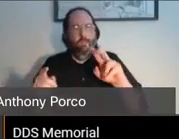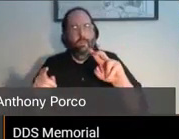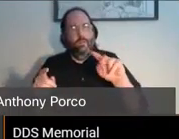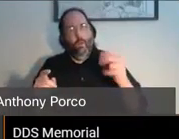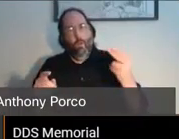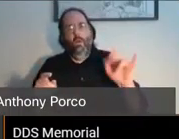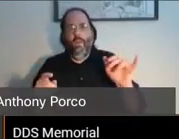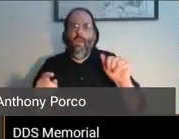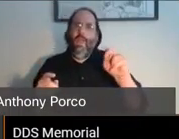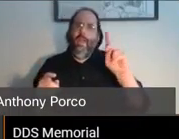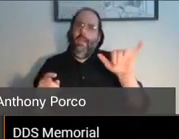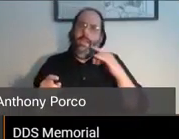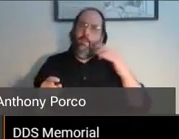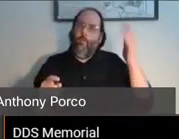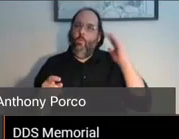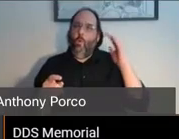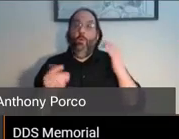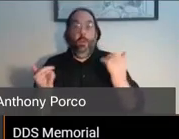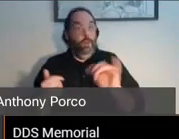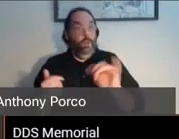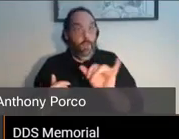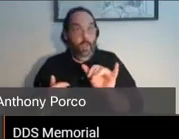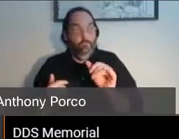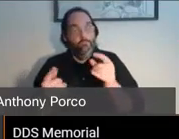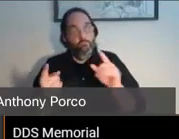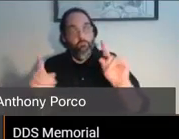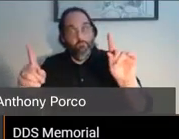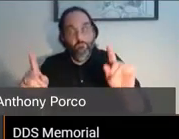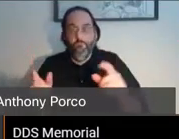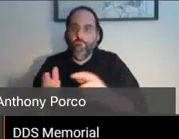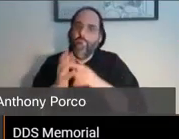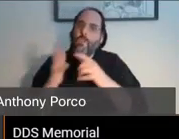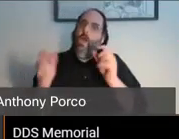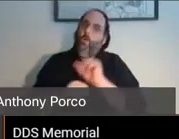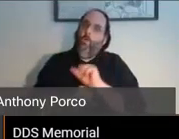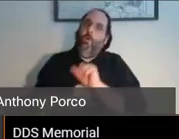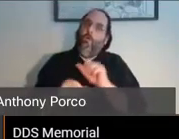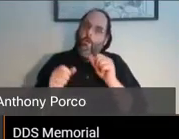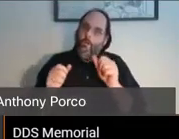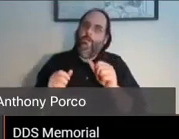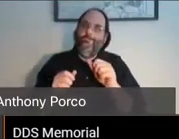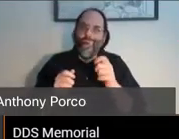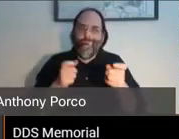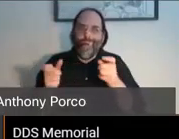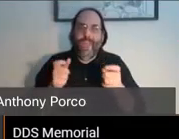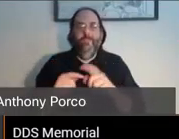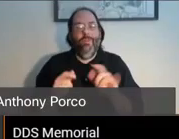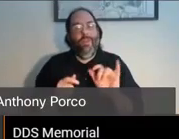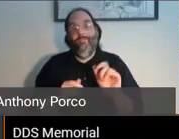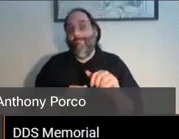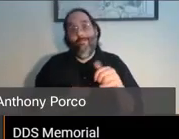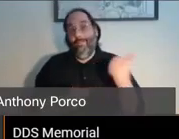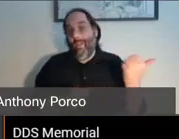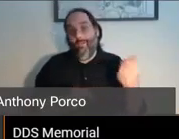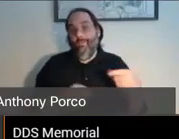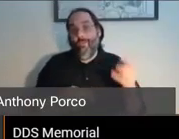past, today being no exception, all of which required a great deal of work to pull off. But as with everything else during this